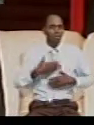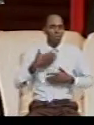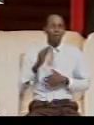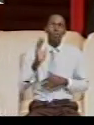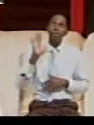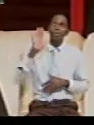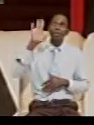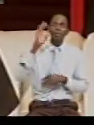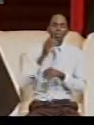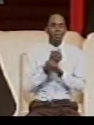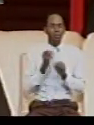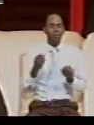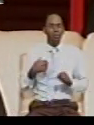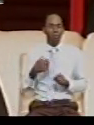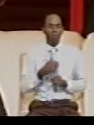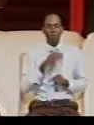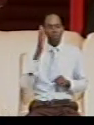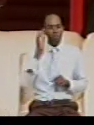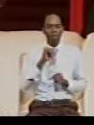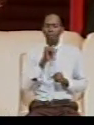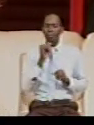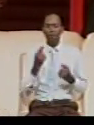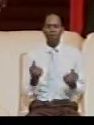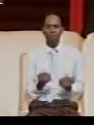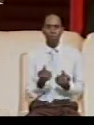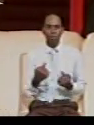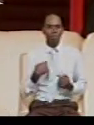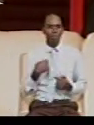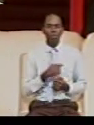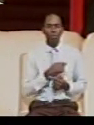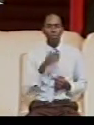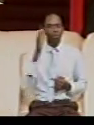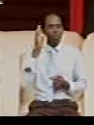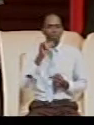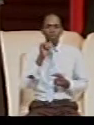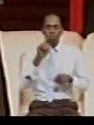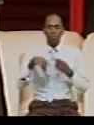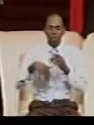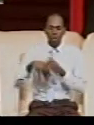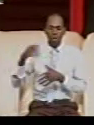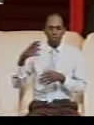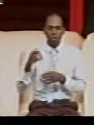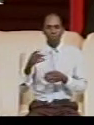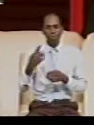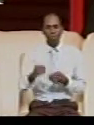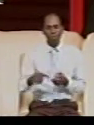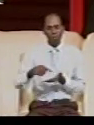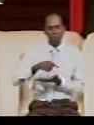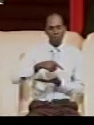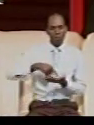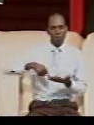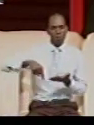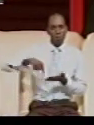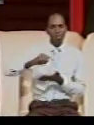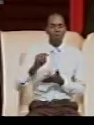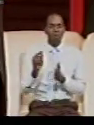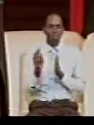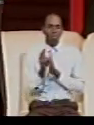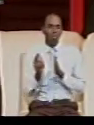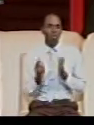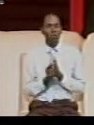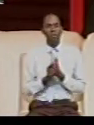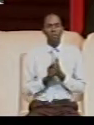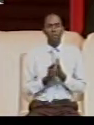not sin. We will not go outside that circle again and cross the line. Whosoever abideth